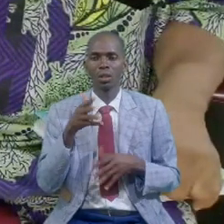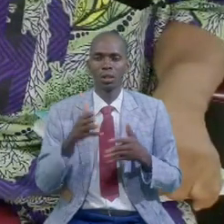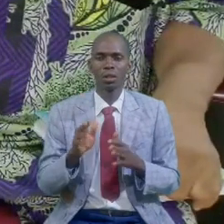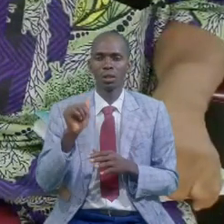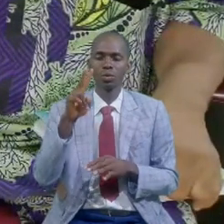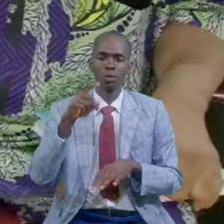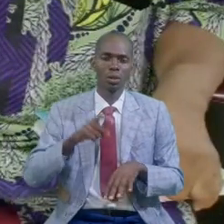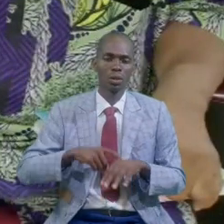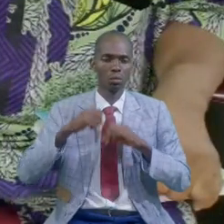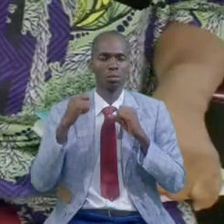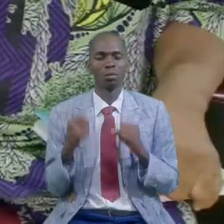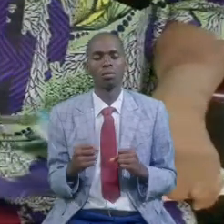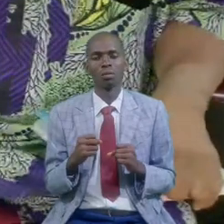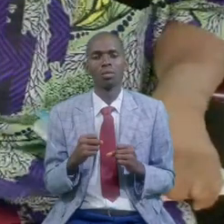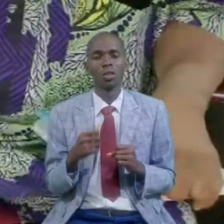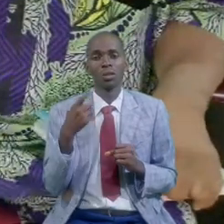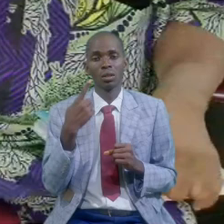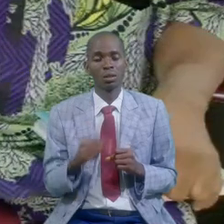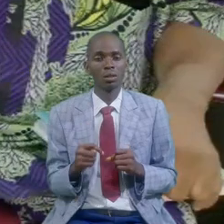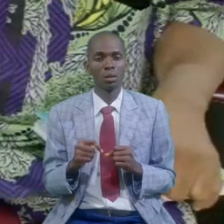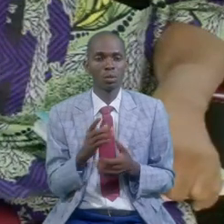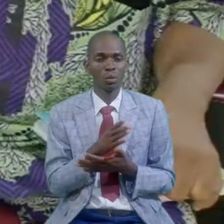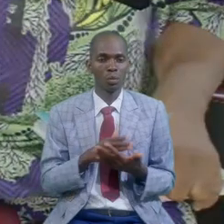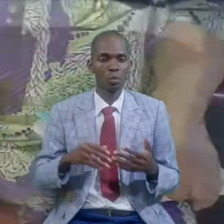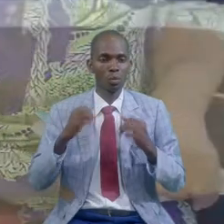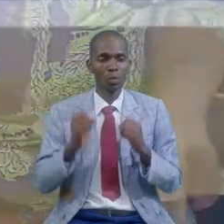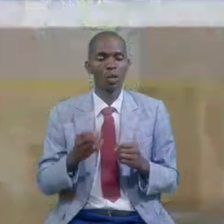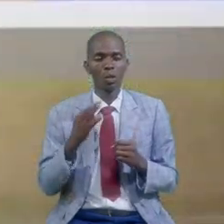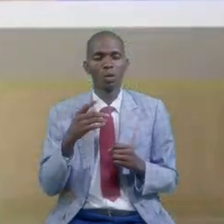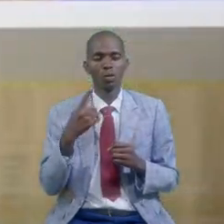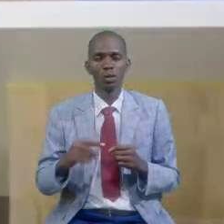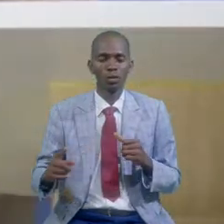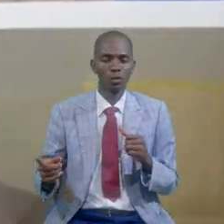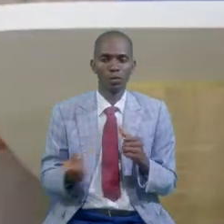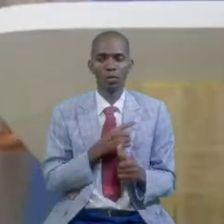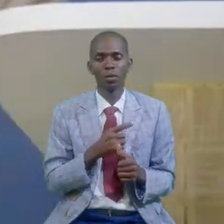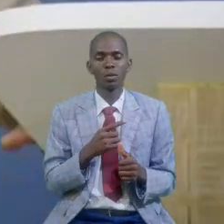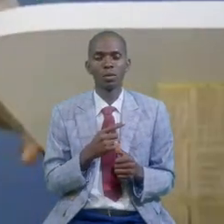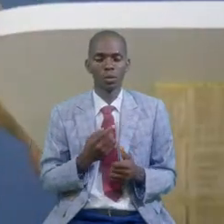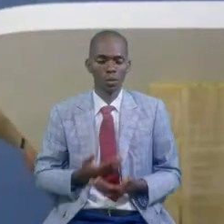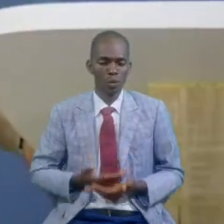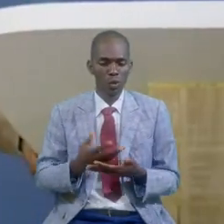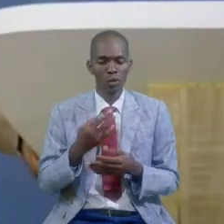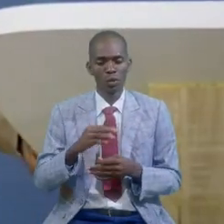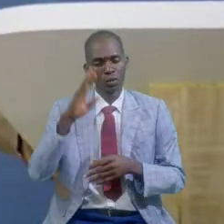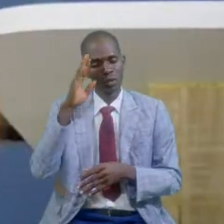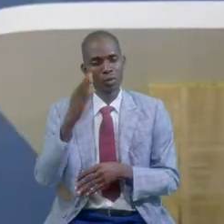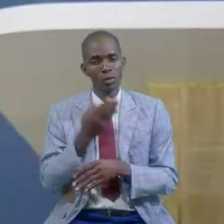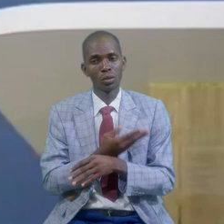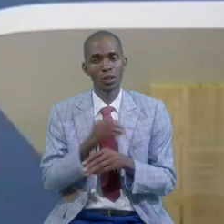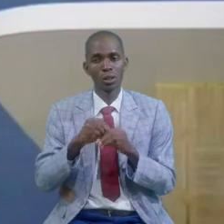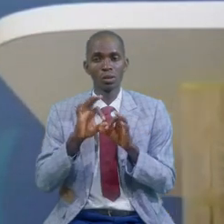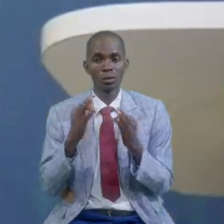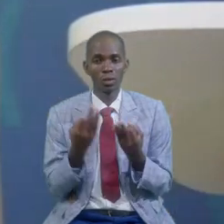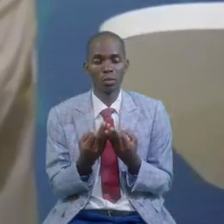double portion. The portion of the firstborn in the family. That's the double portion. I